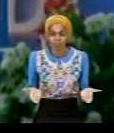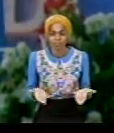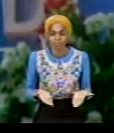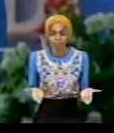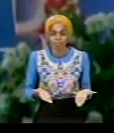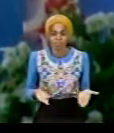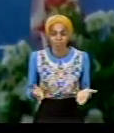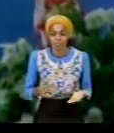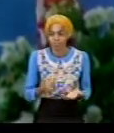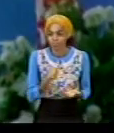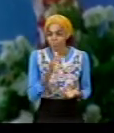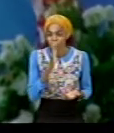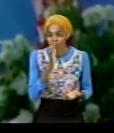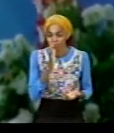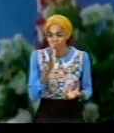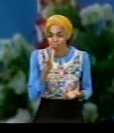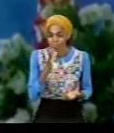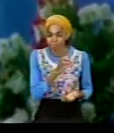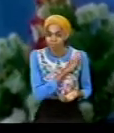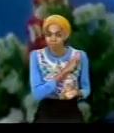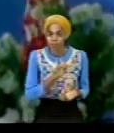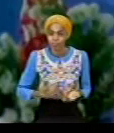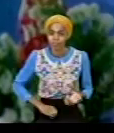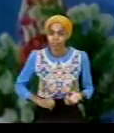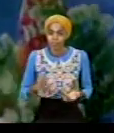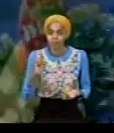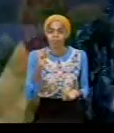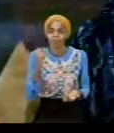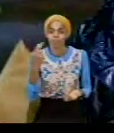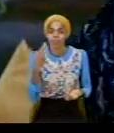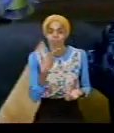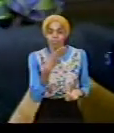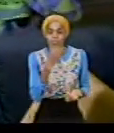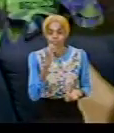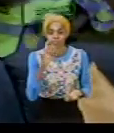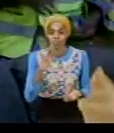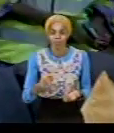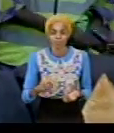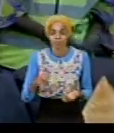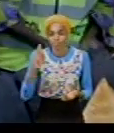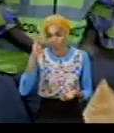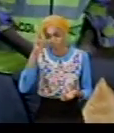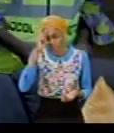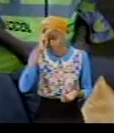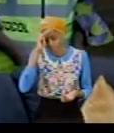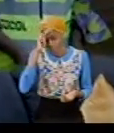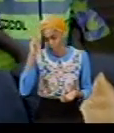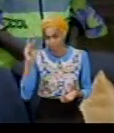Mommy Esther Kumuyi. A mother in a million.